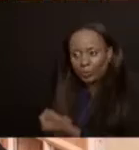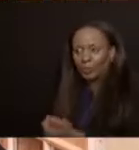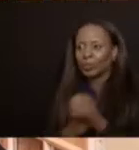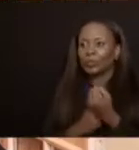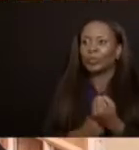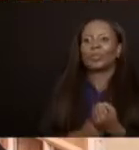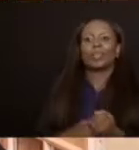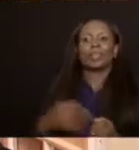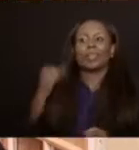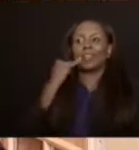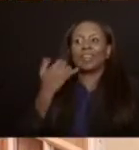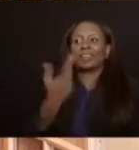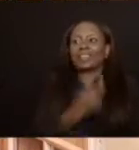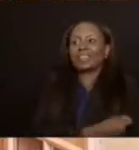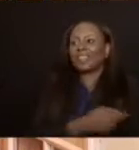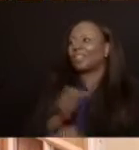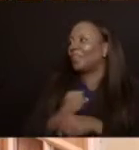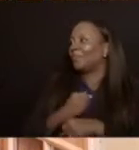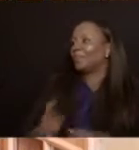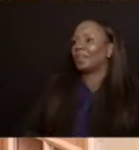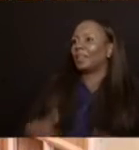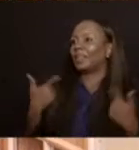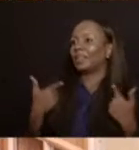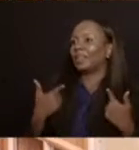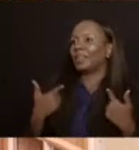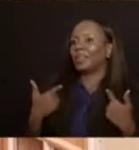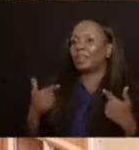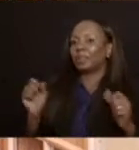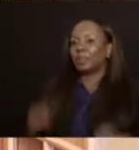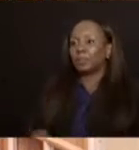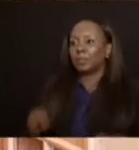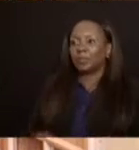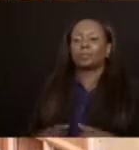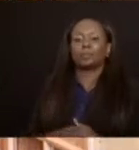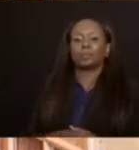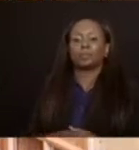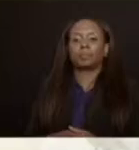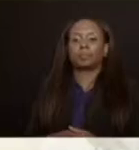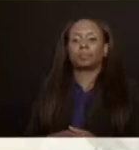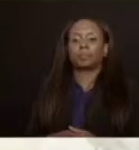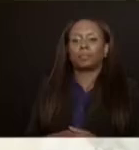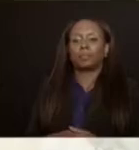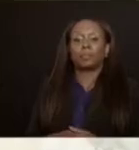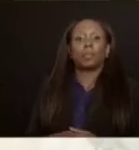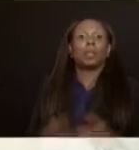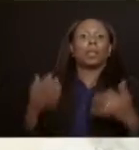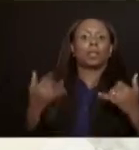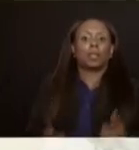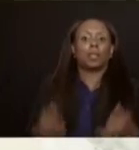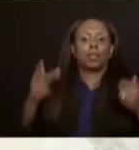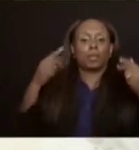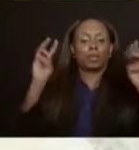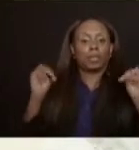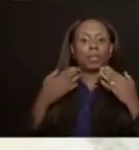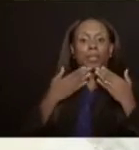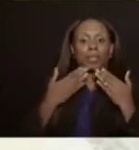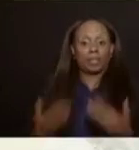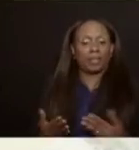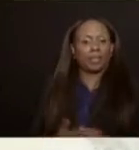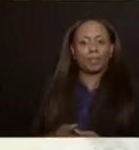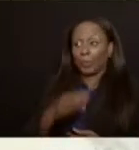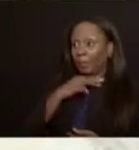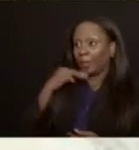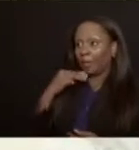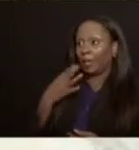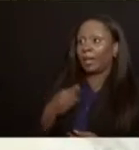make life possible again. That's what it is. And at this time, Prime Minister, let me thank you, Prime Minister the Honourable Mia